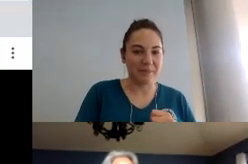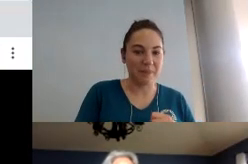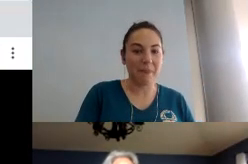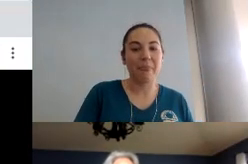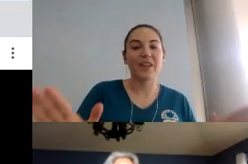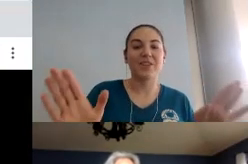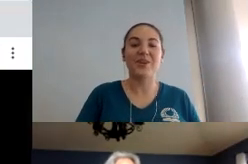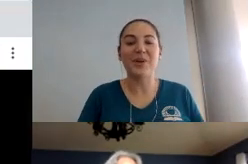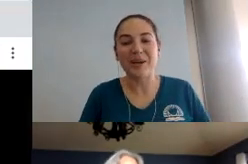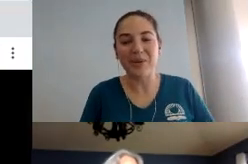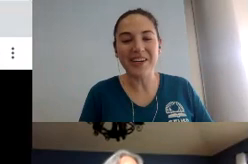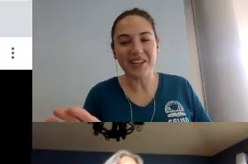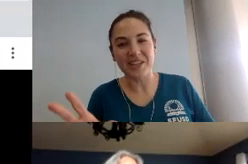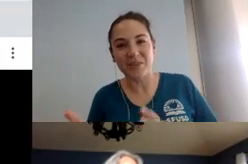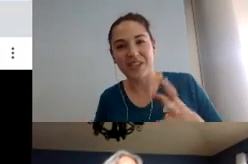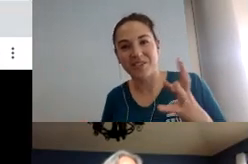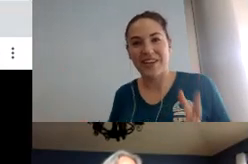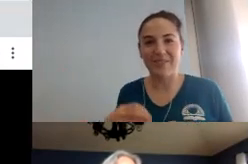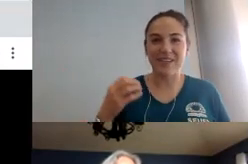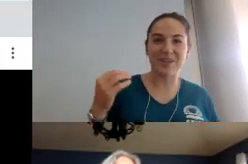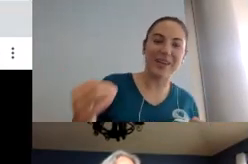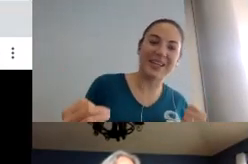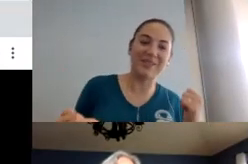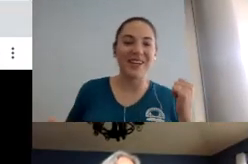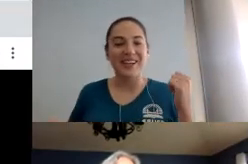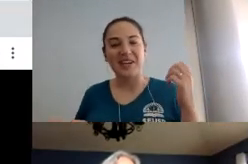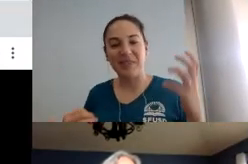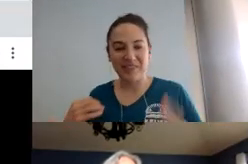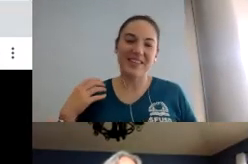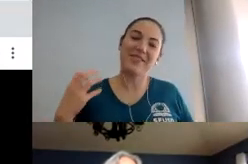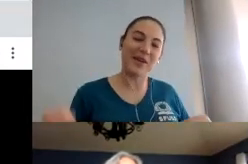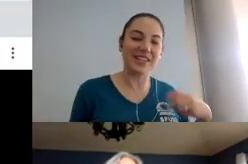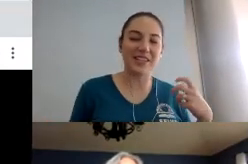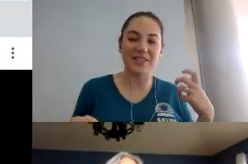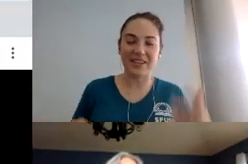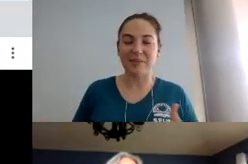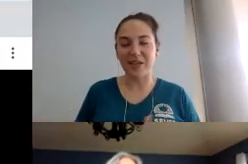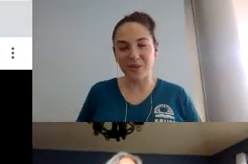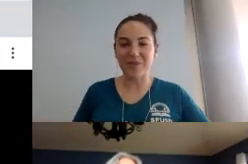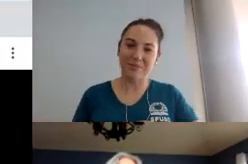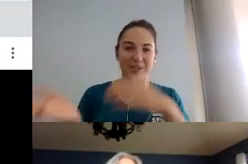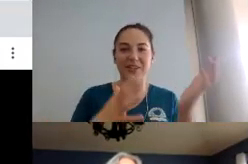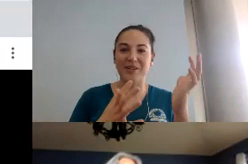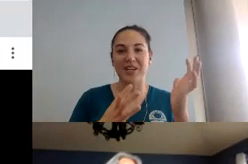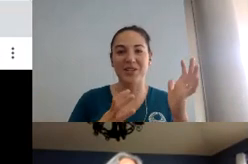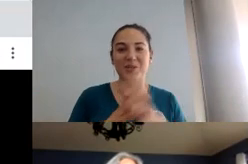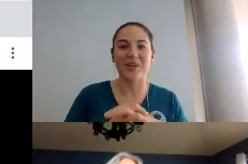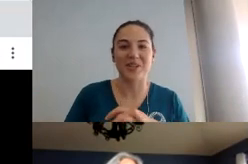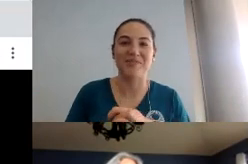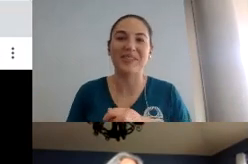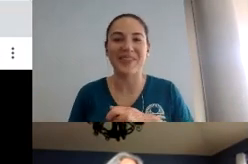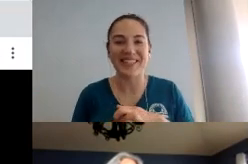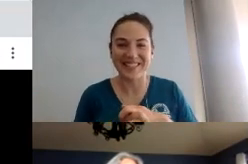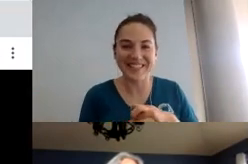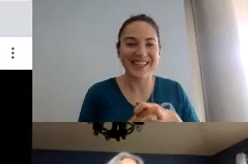Okay. So I wanted to actually give you a chance here to kind of get creative and think of some ideas. My earlier sessions were